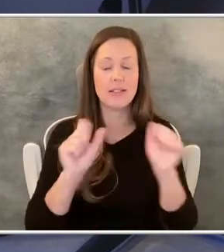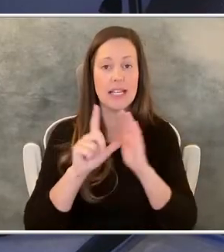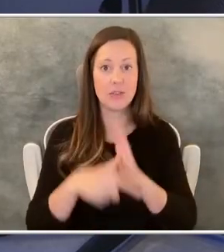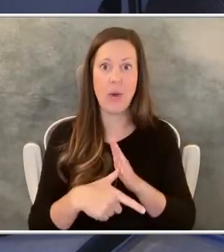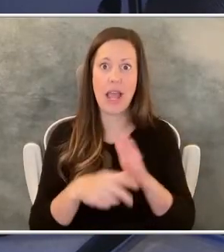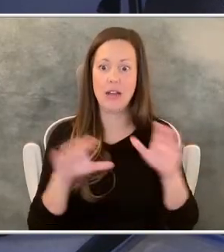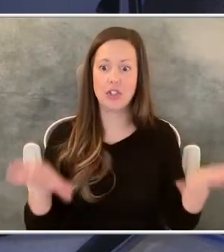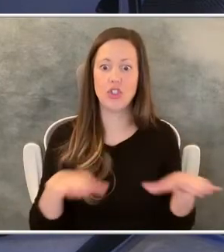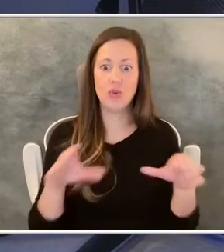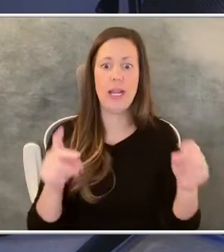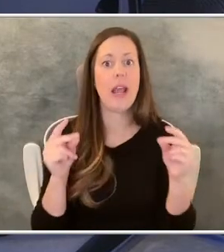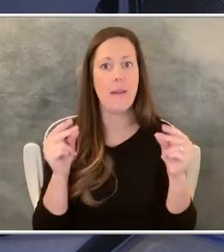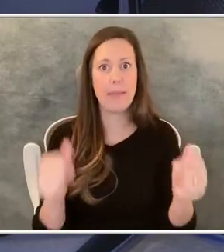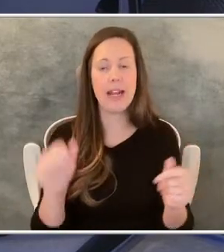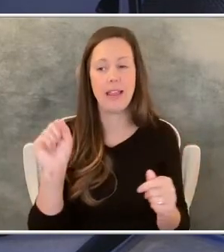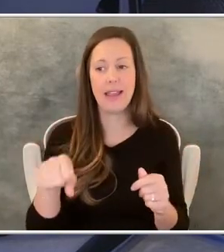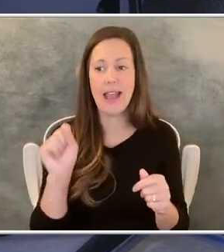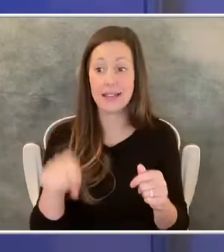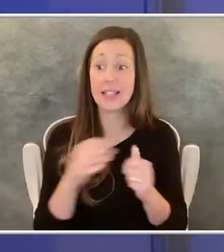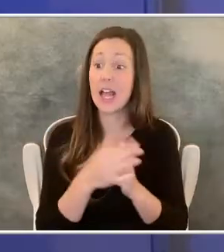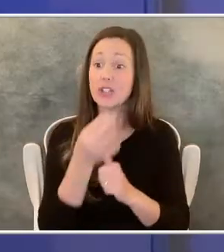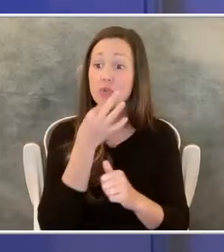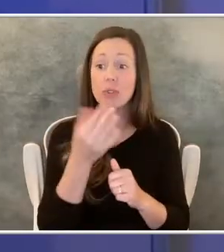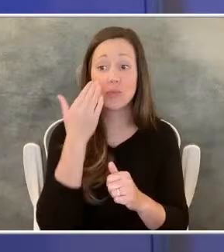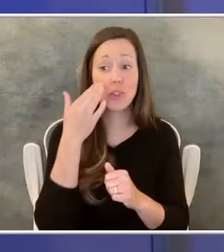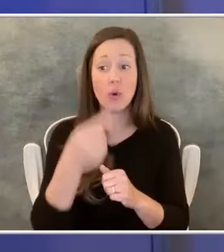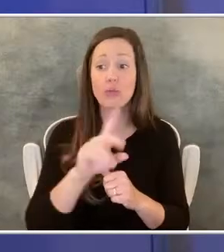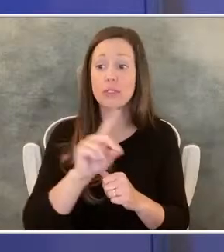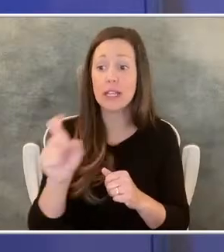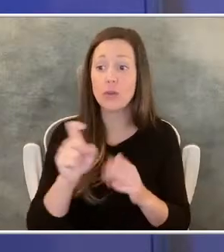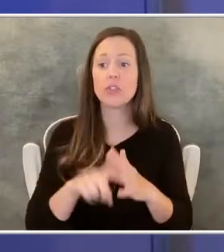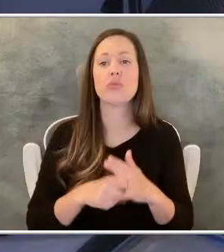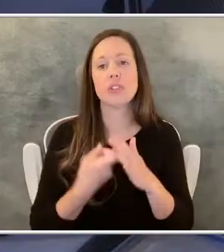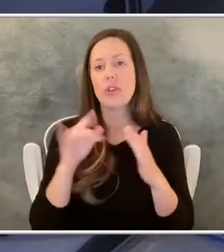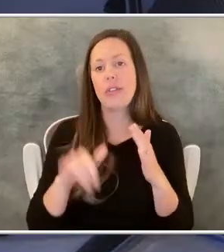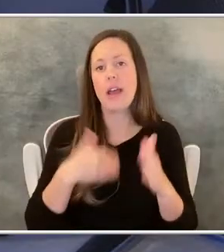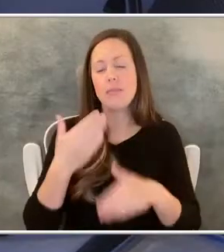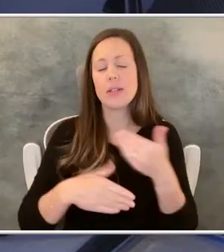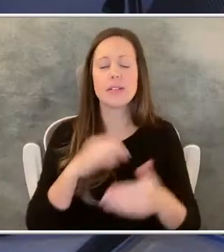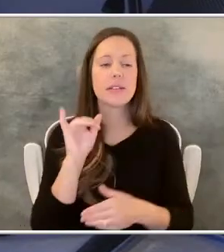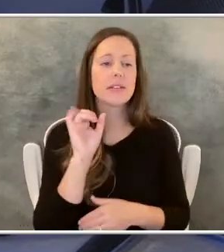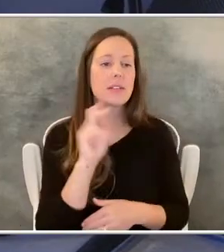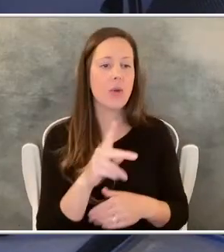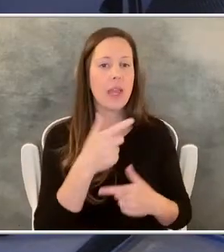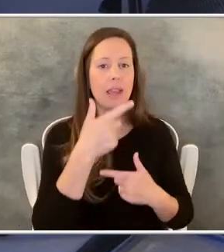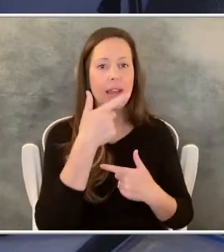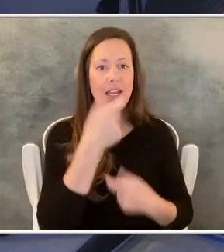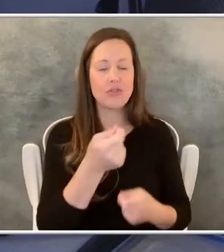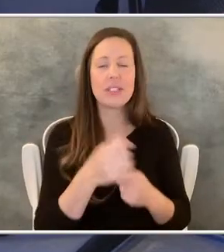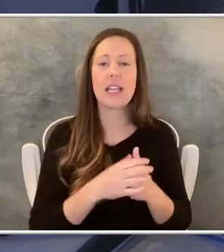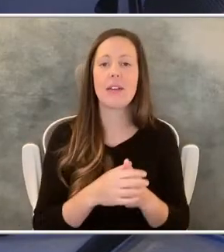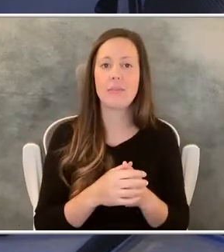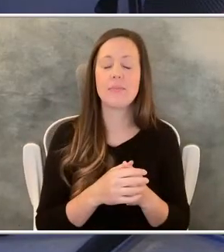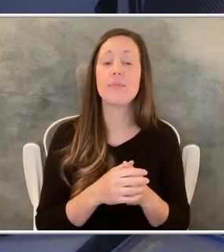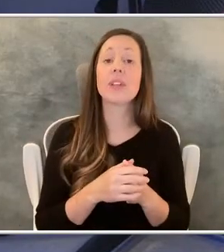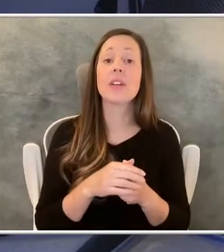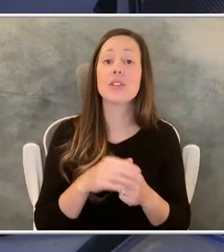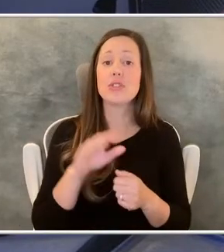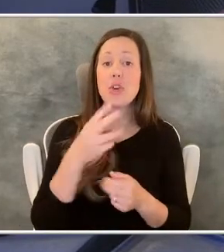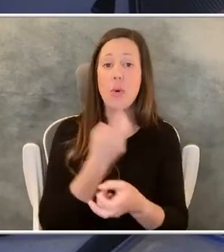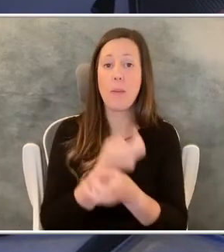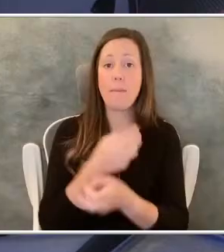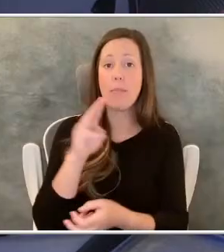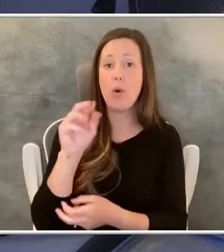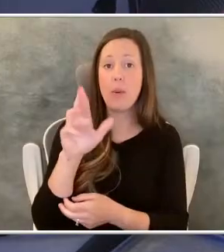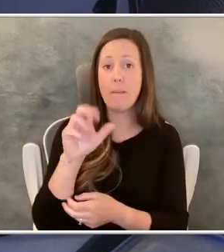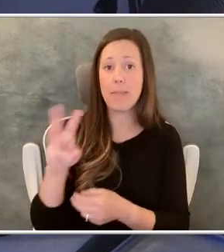Doing the ahead of time. As soon as we know that she's diagnosed, then we start that process. Interesting. Okay, so Dr. Singh, bone marrow transplant, we know it sounds like quite a